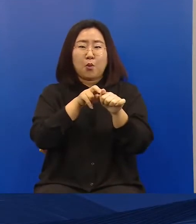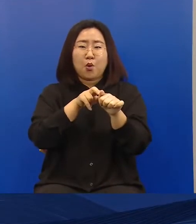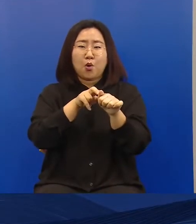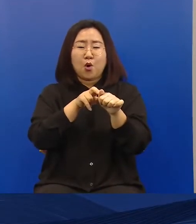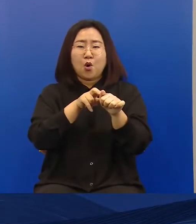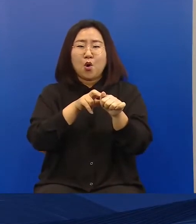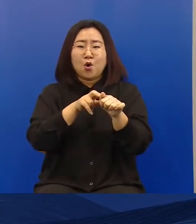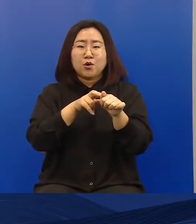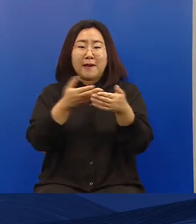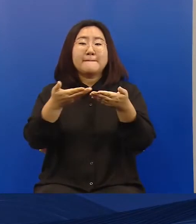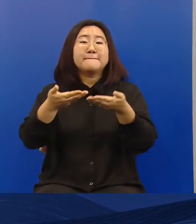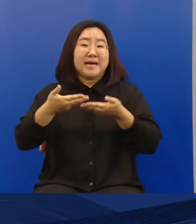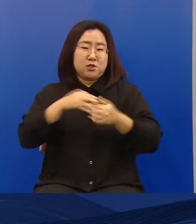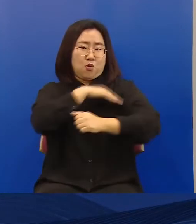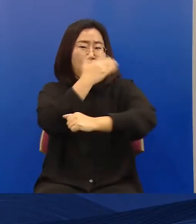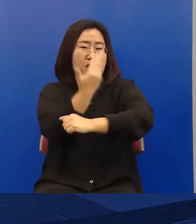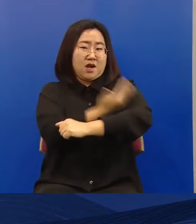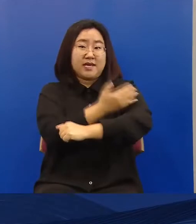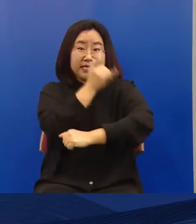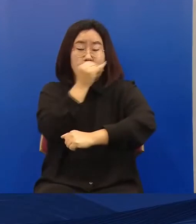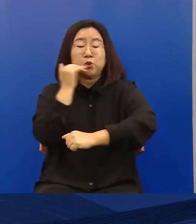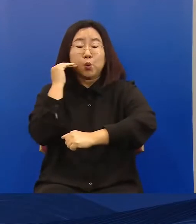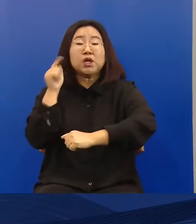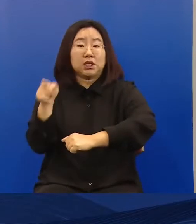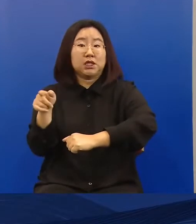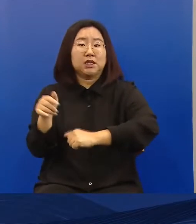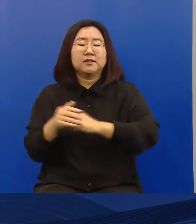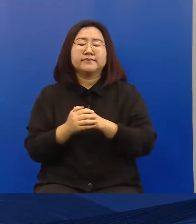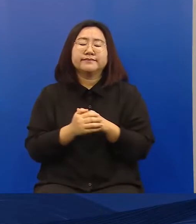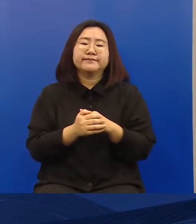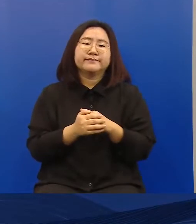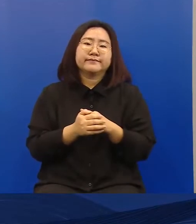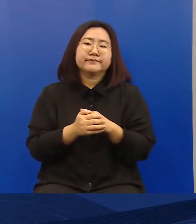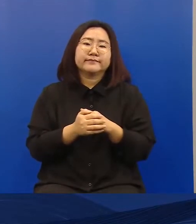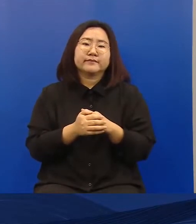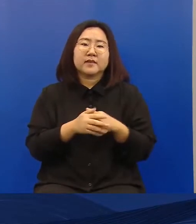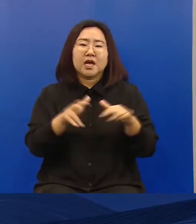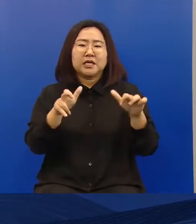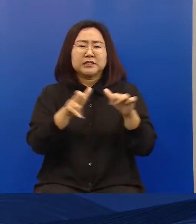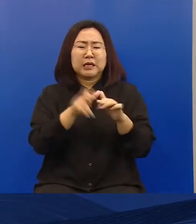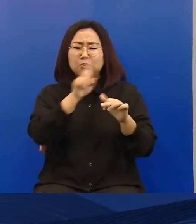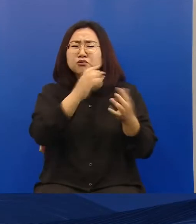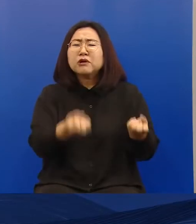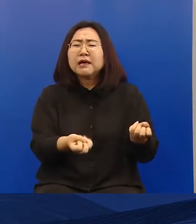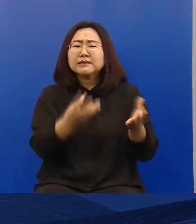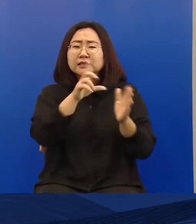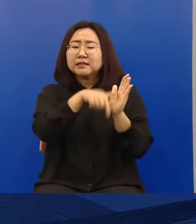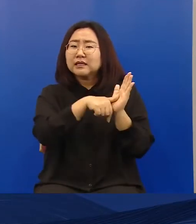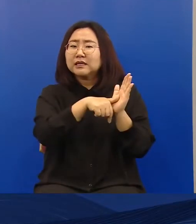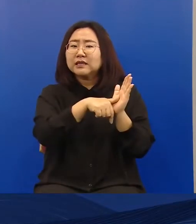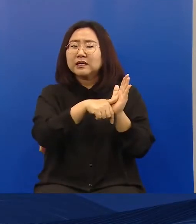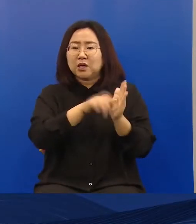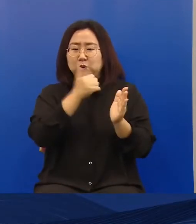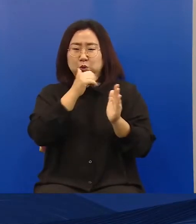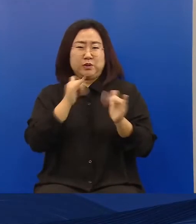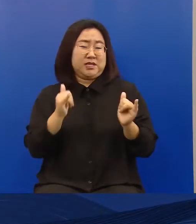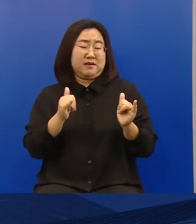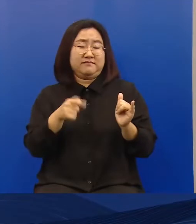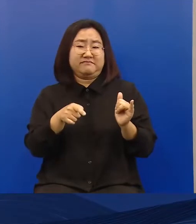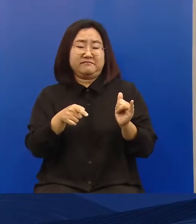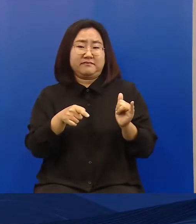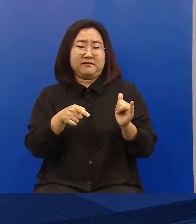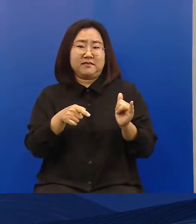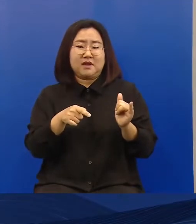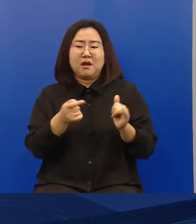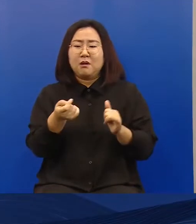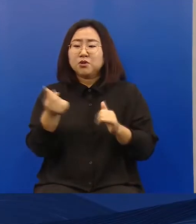anybody who has hearing loss have rights to be provided with